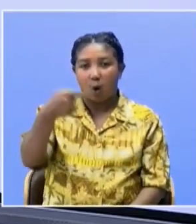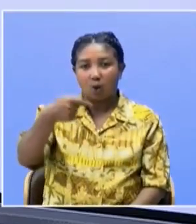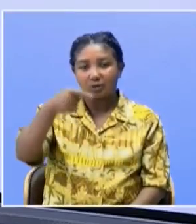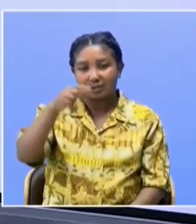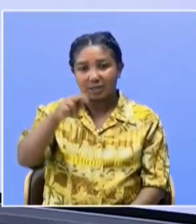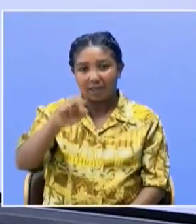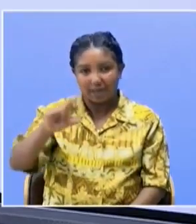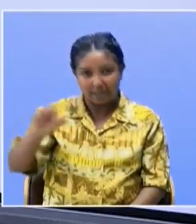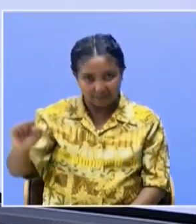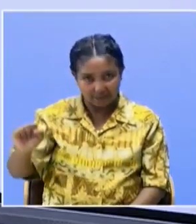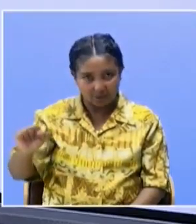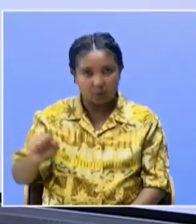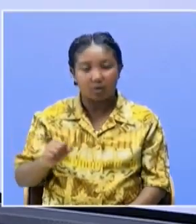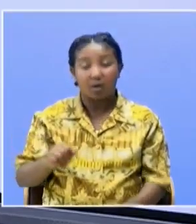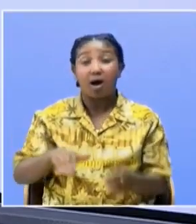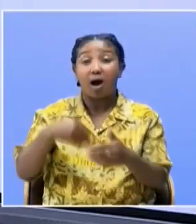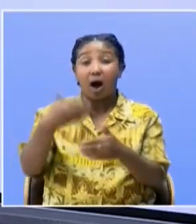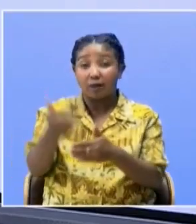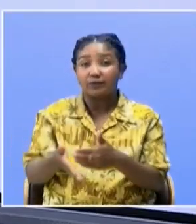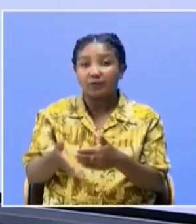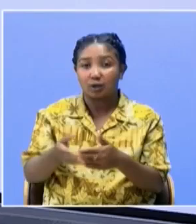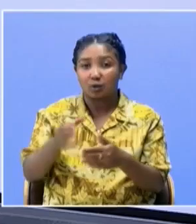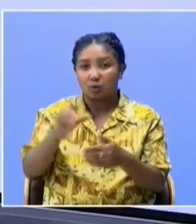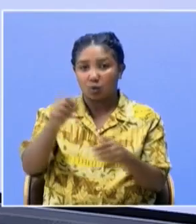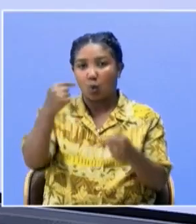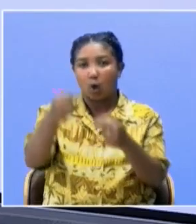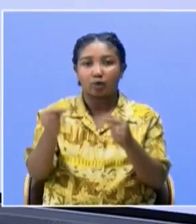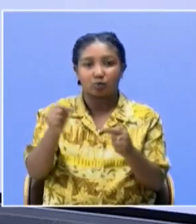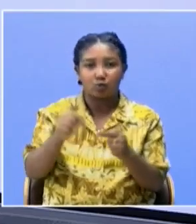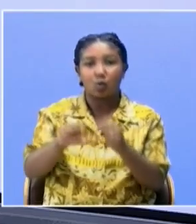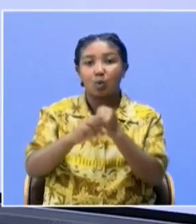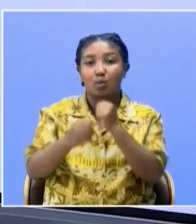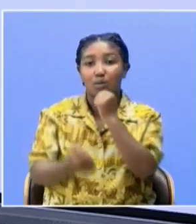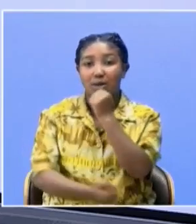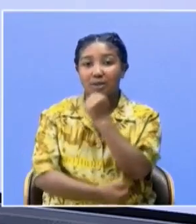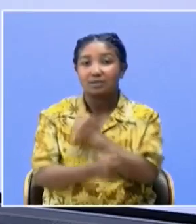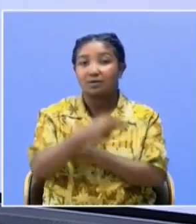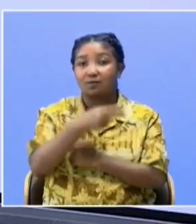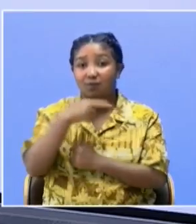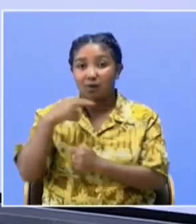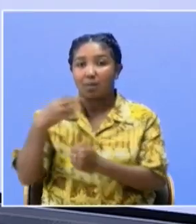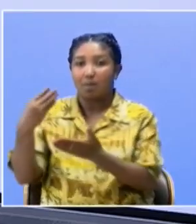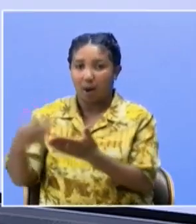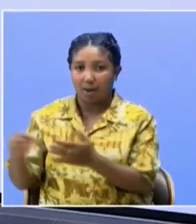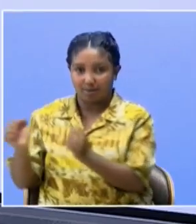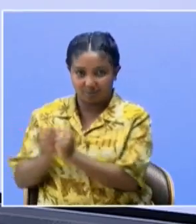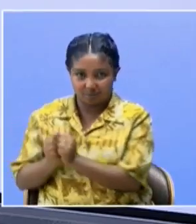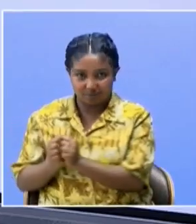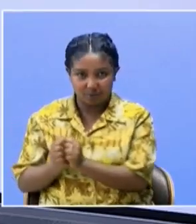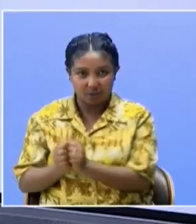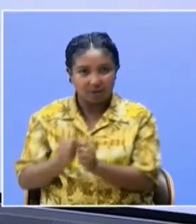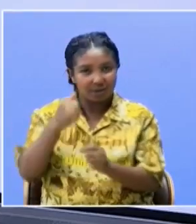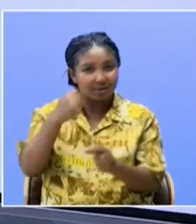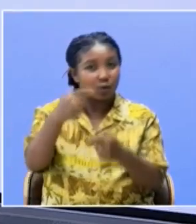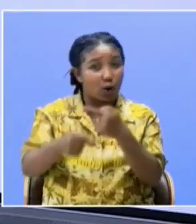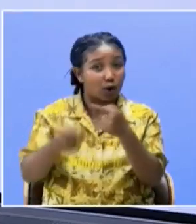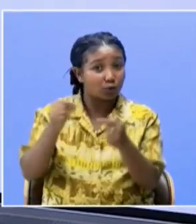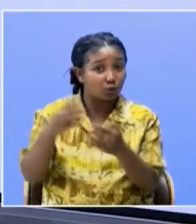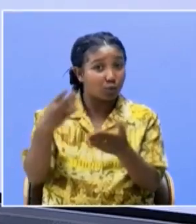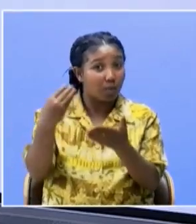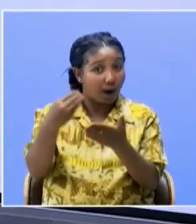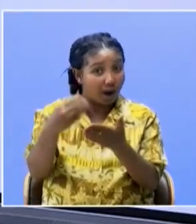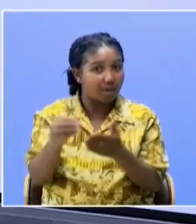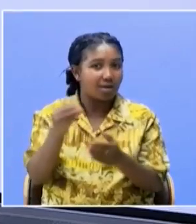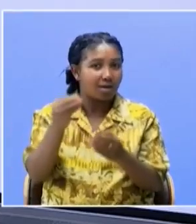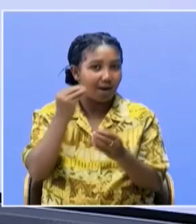after going to, we have the base verb buy. He is going to buy a house.